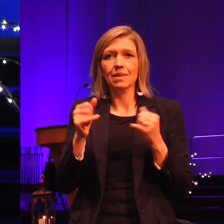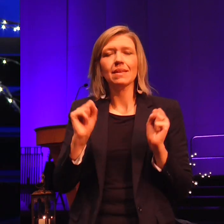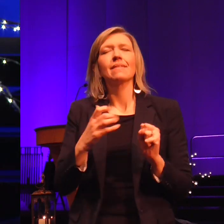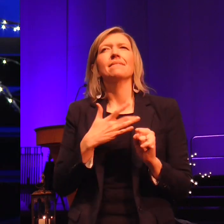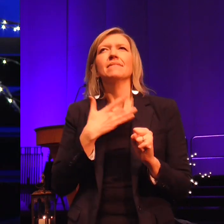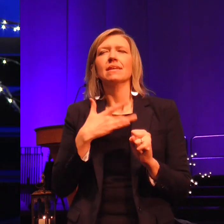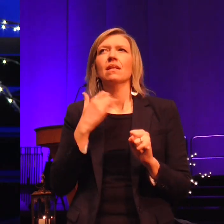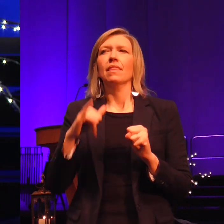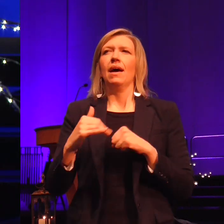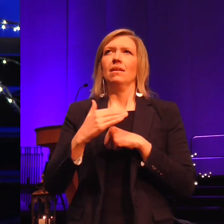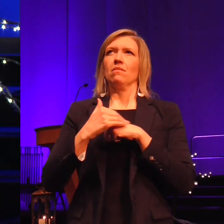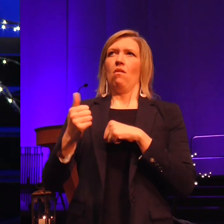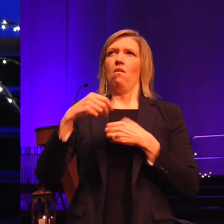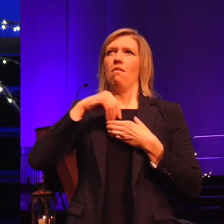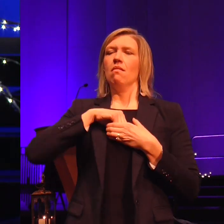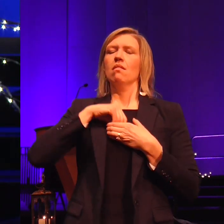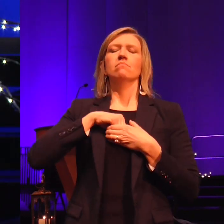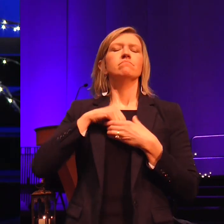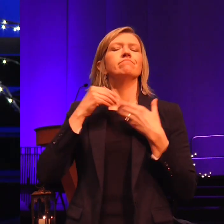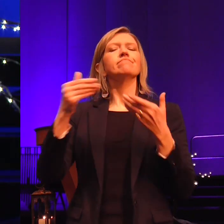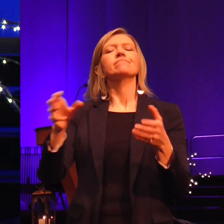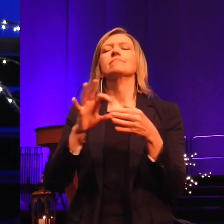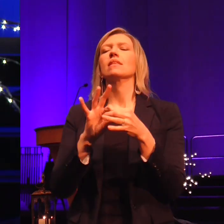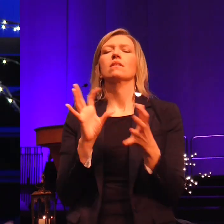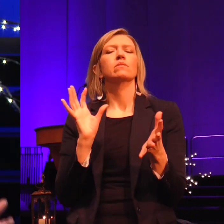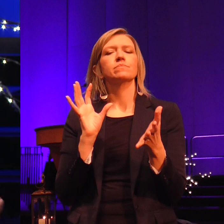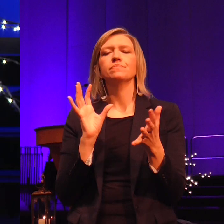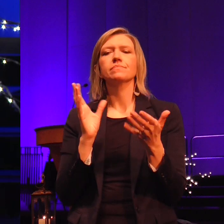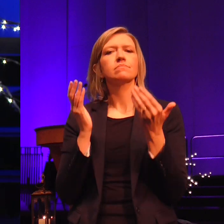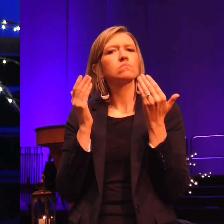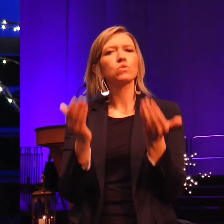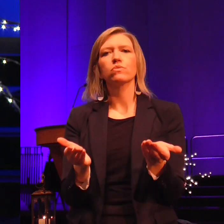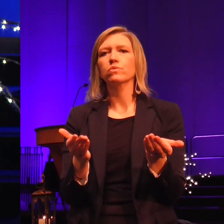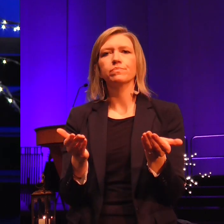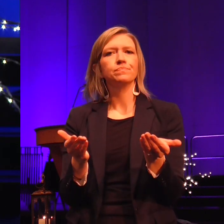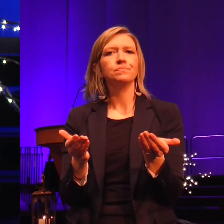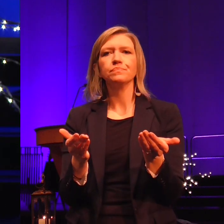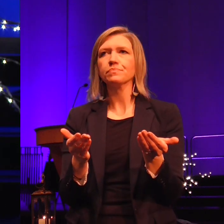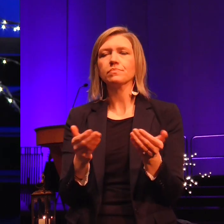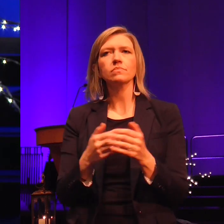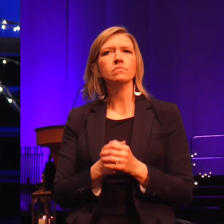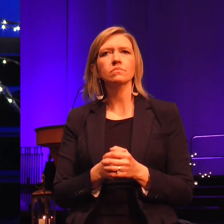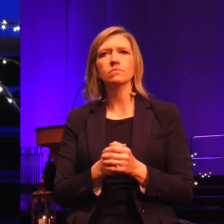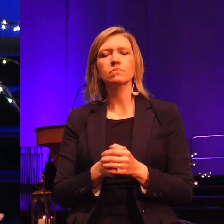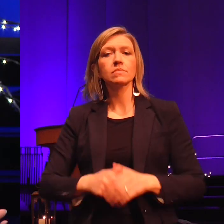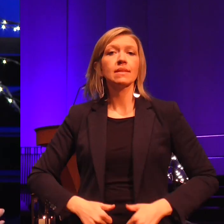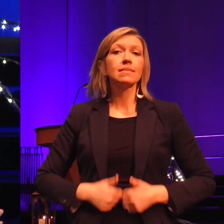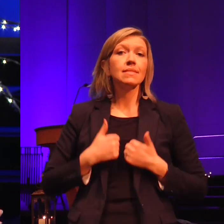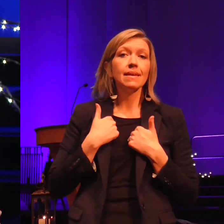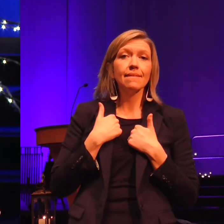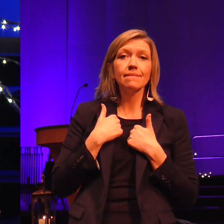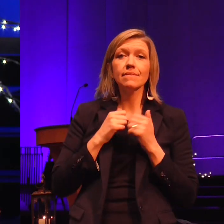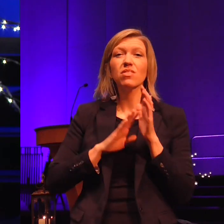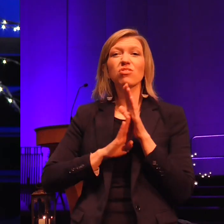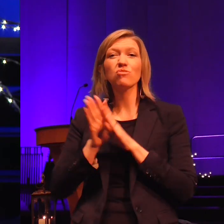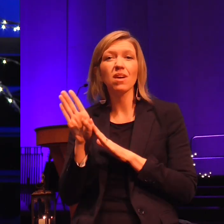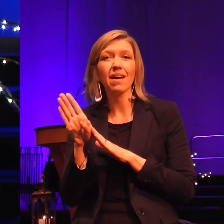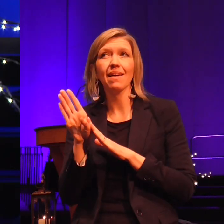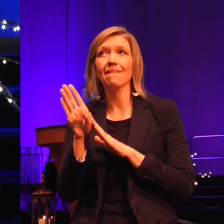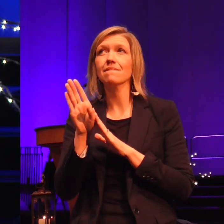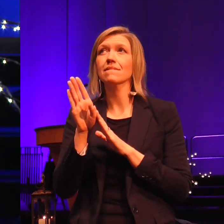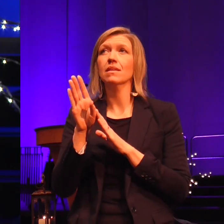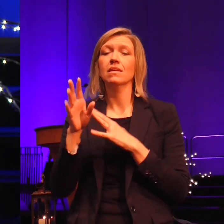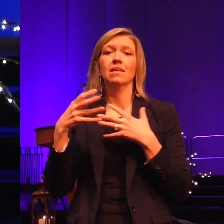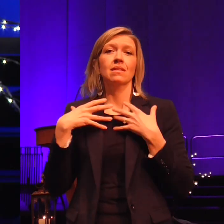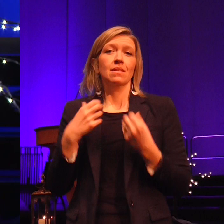call within us to let go, to move forward, to live and thrive in our